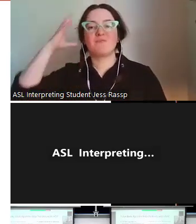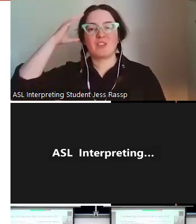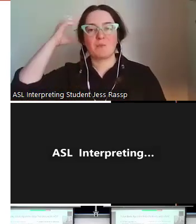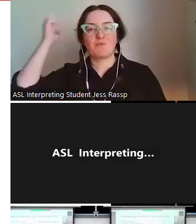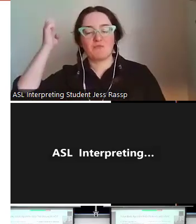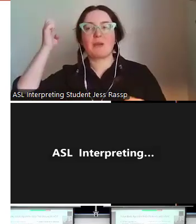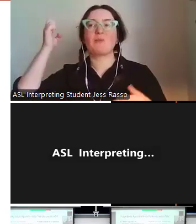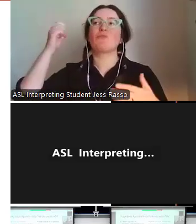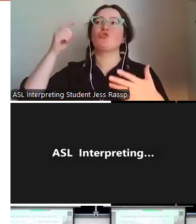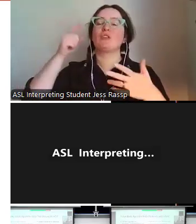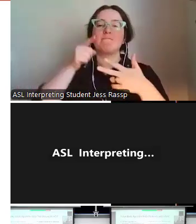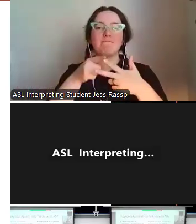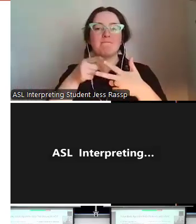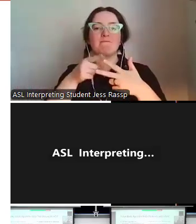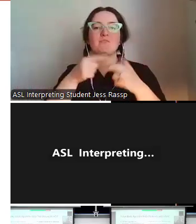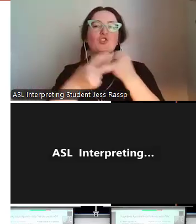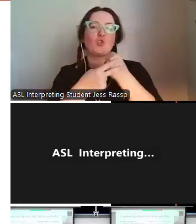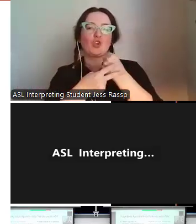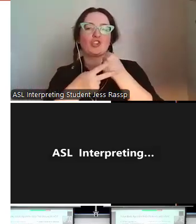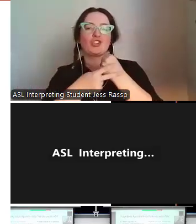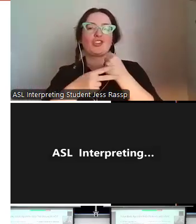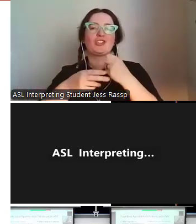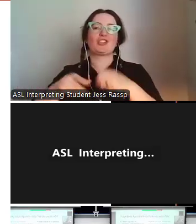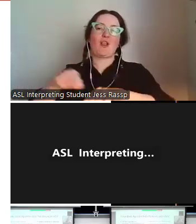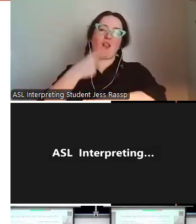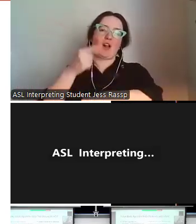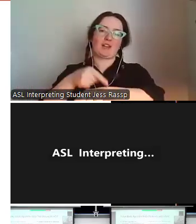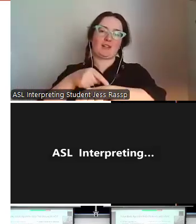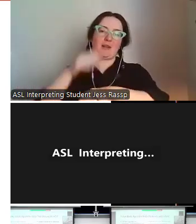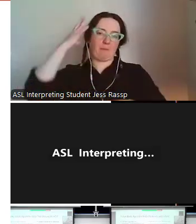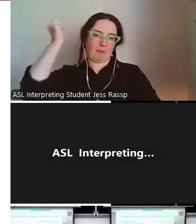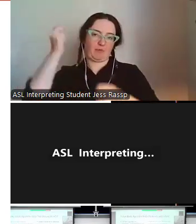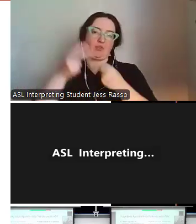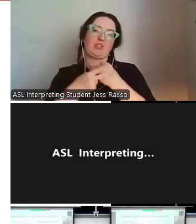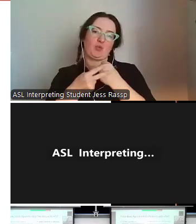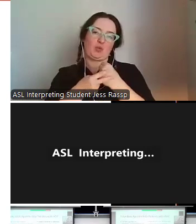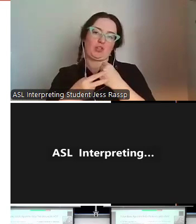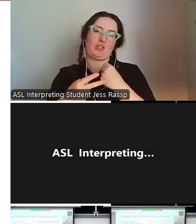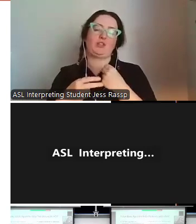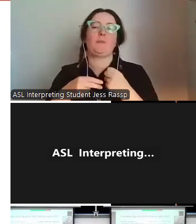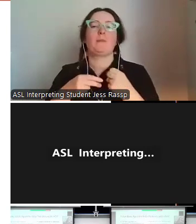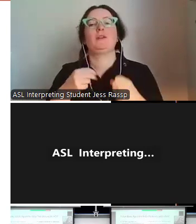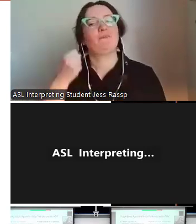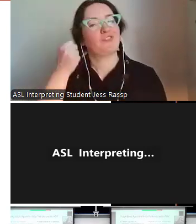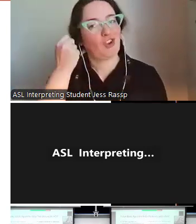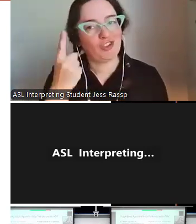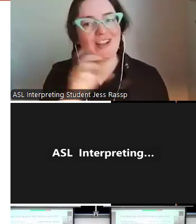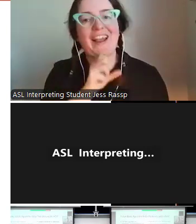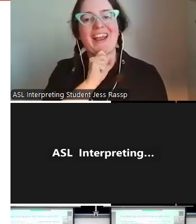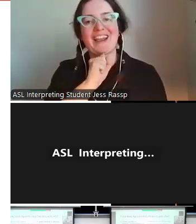enough, right? But eventually that goes away with age, right? And that's the problem. So